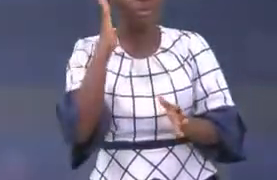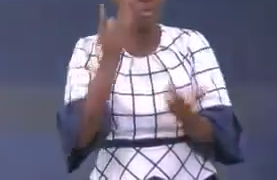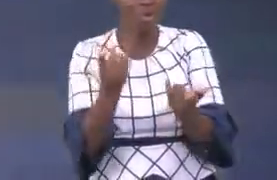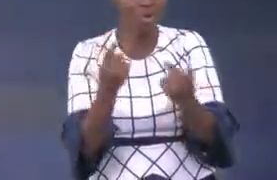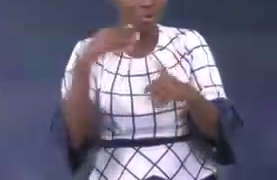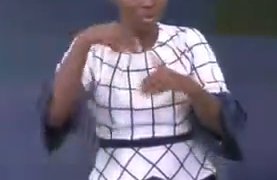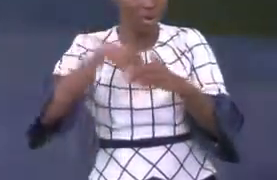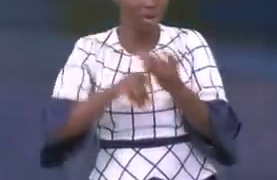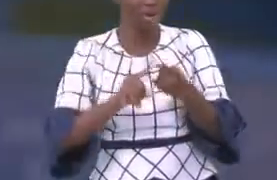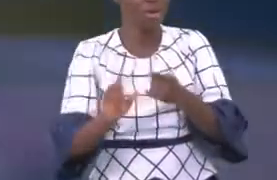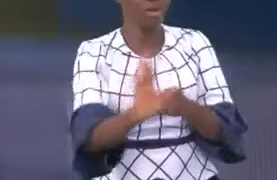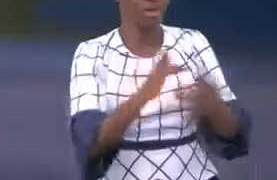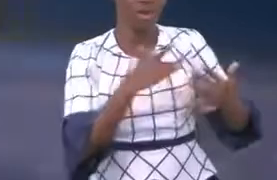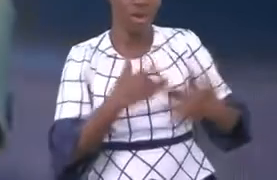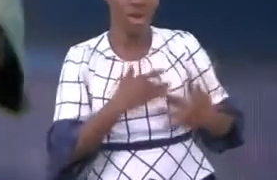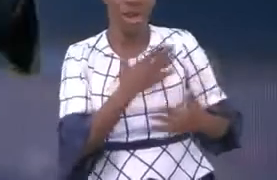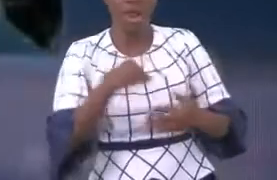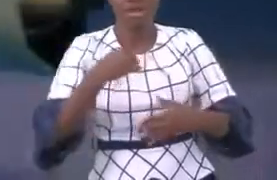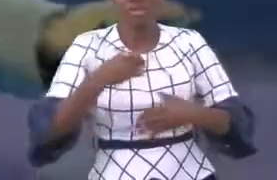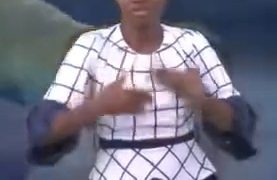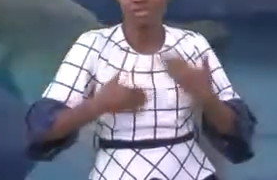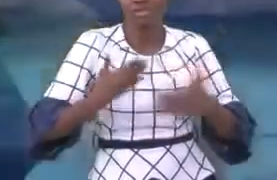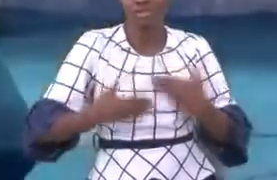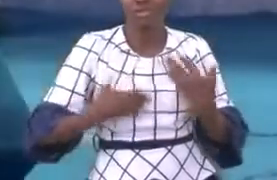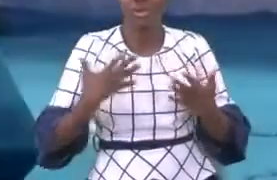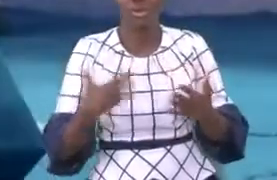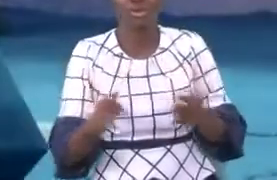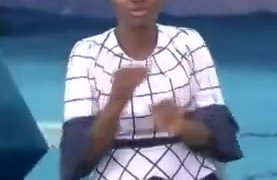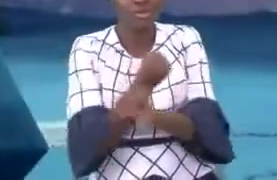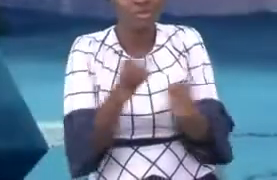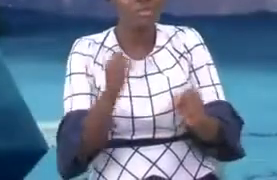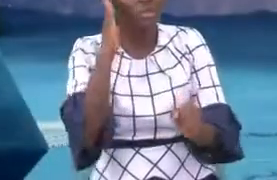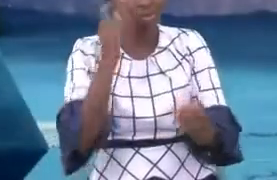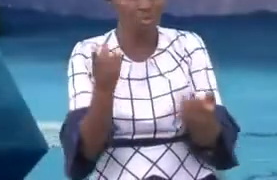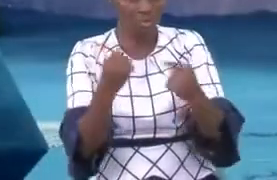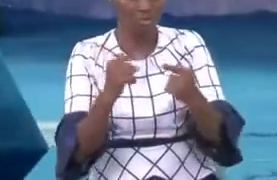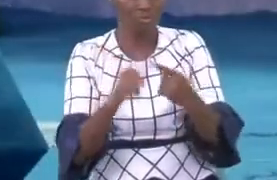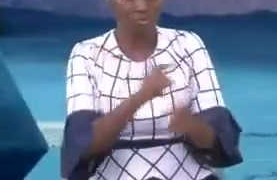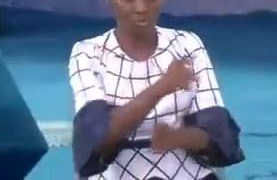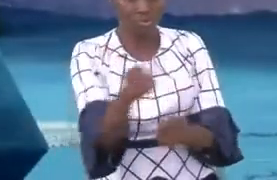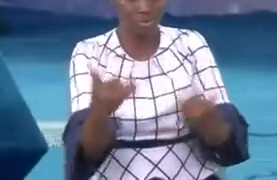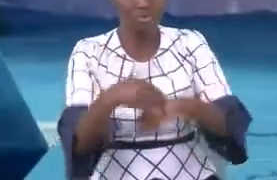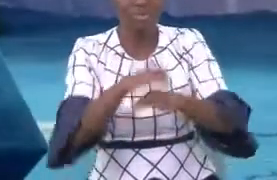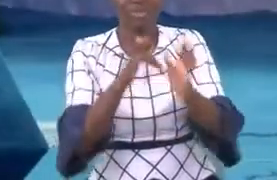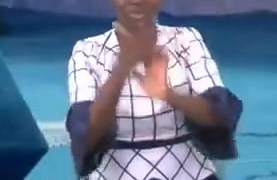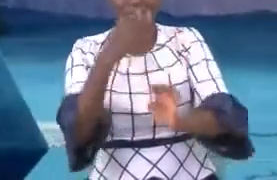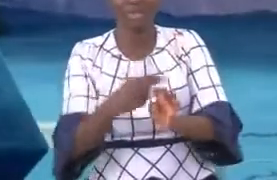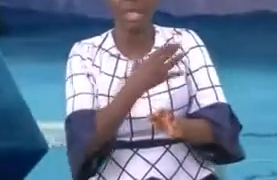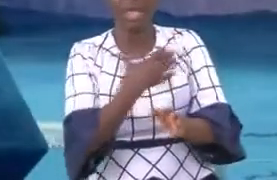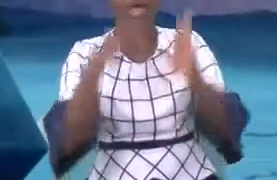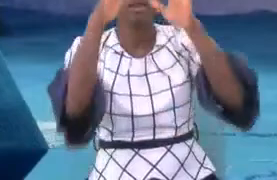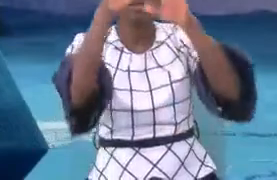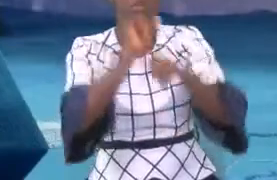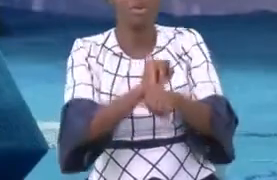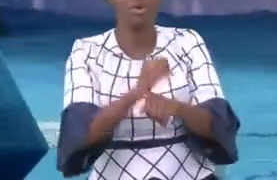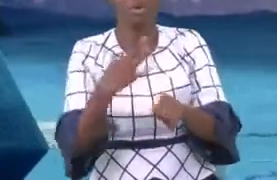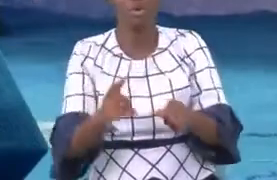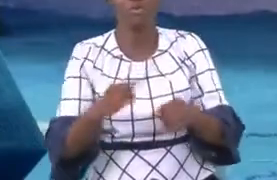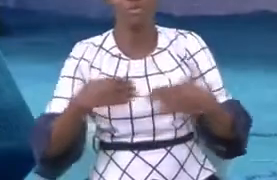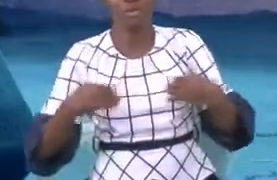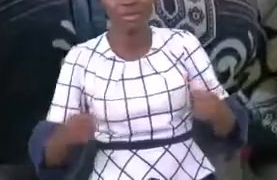tonight, and the miracle of healing, the miracle of deliverance, everything will happen in your life tonight